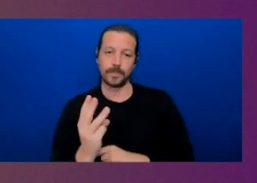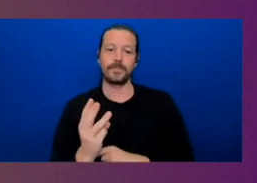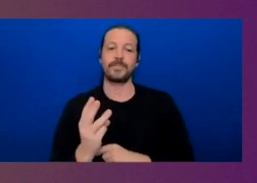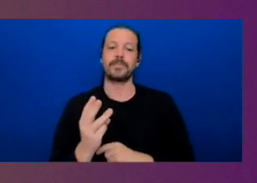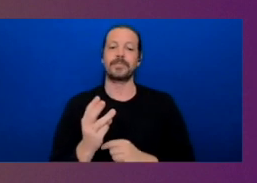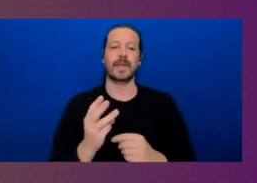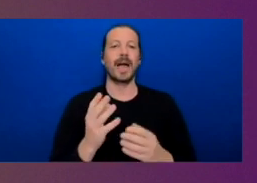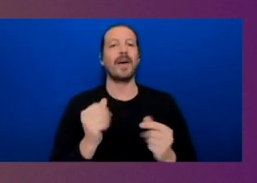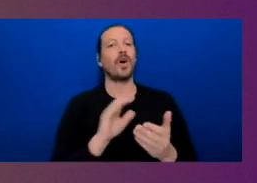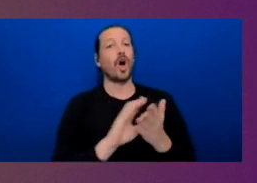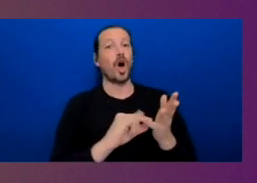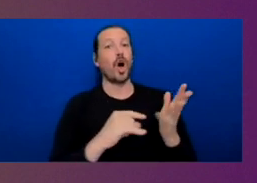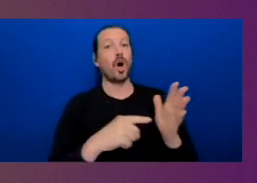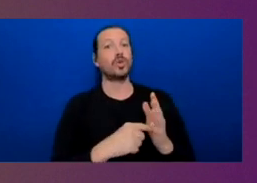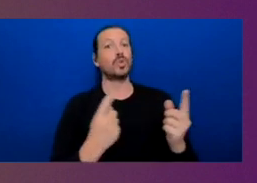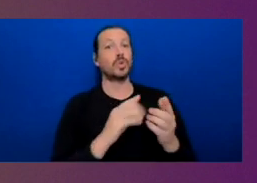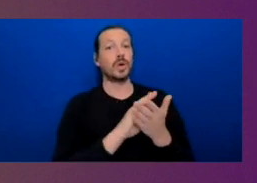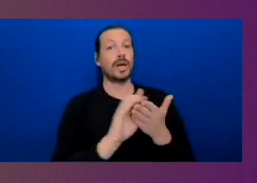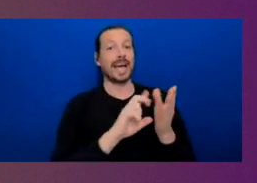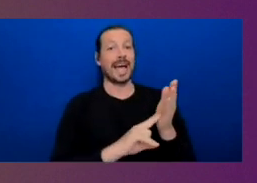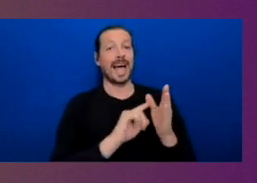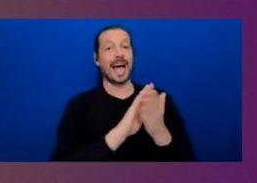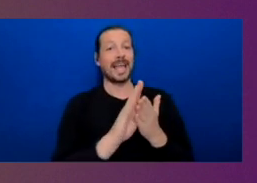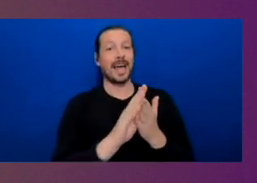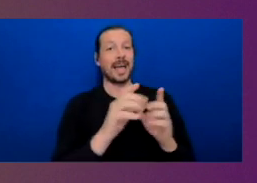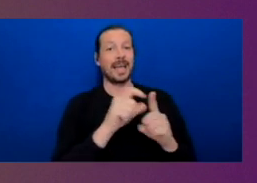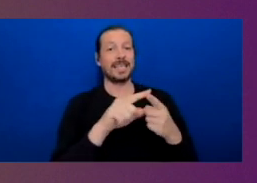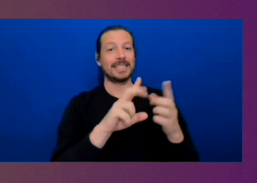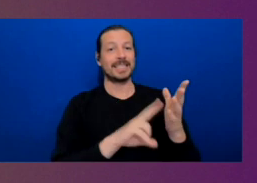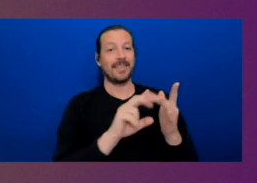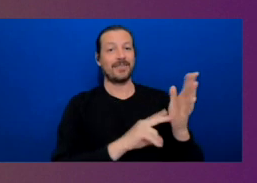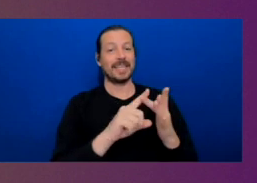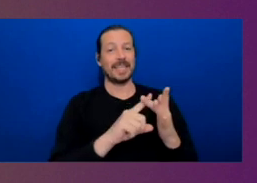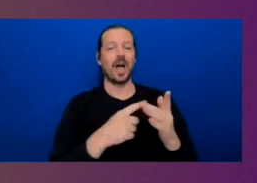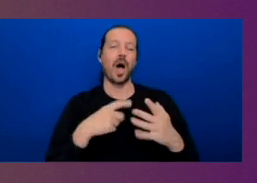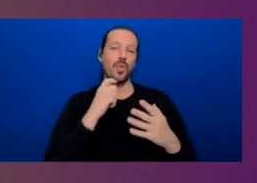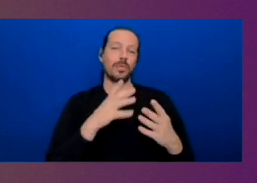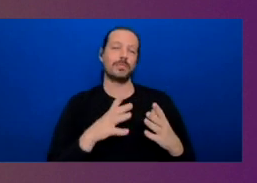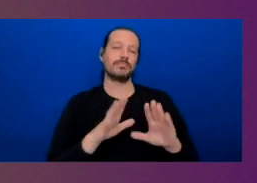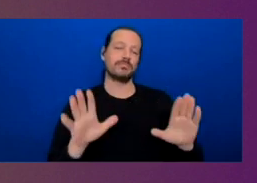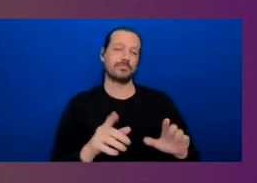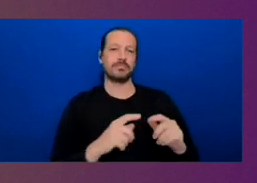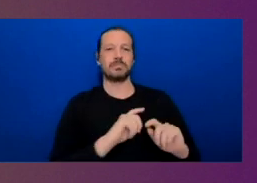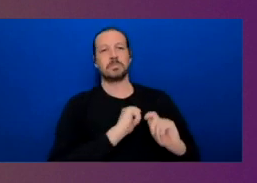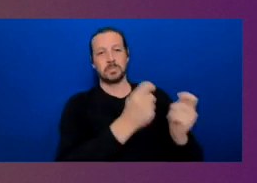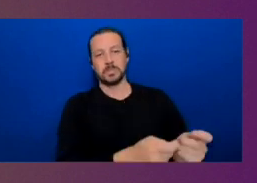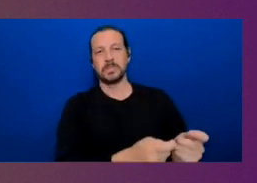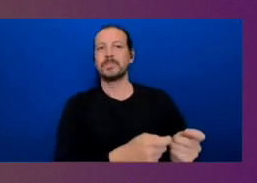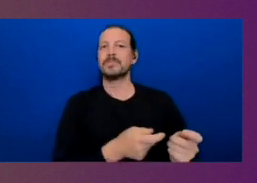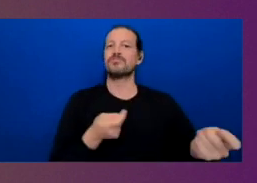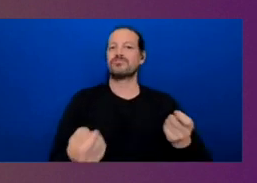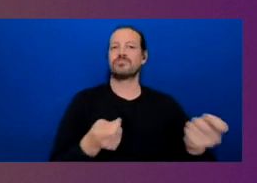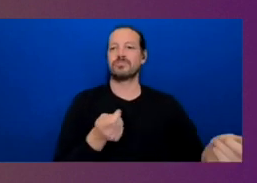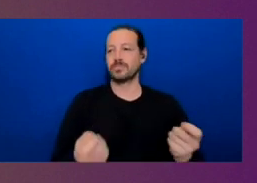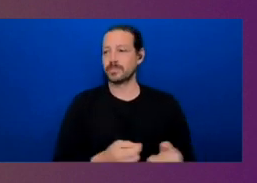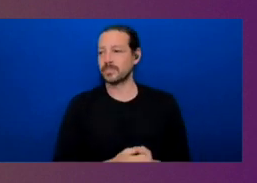incredible host is going to be Hannah Davini. I'm taking a break, and Hannah's going to be doing that